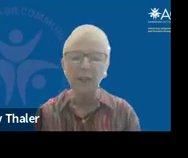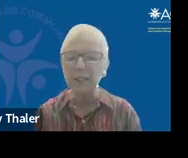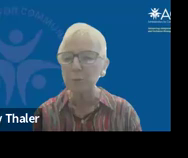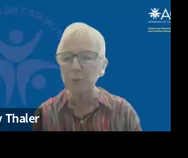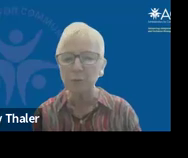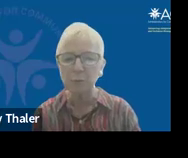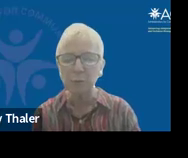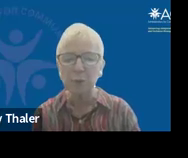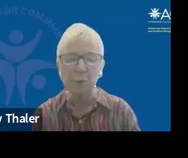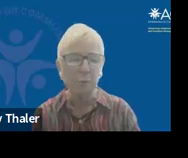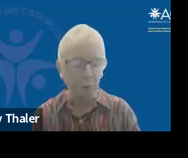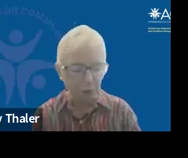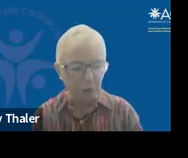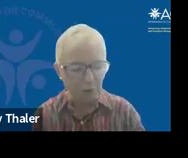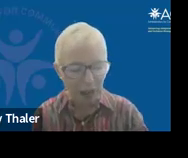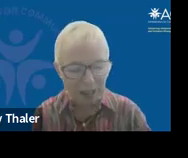funding the